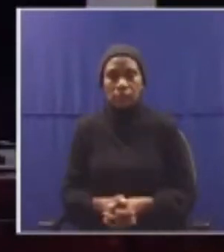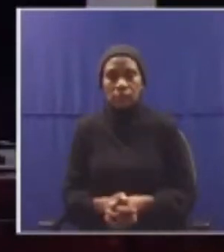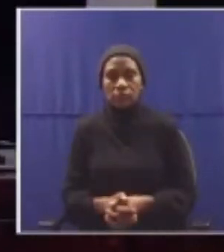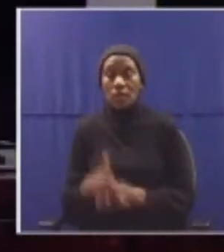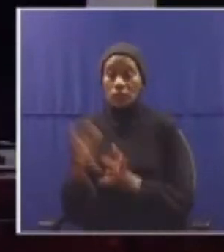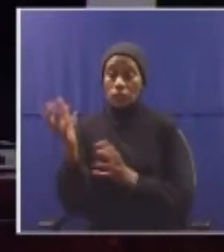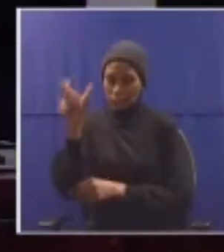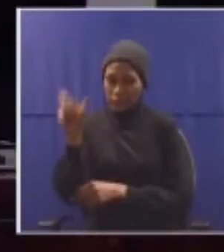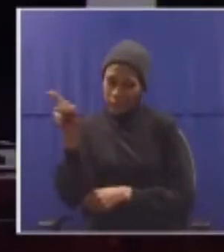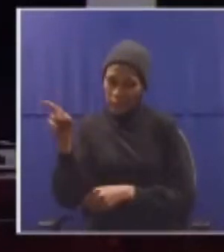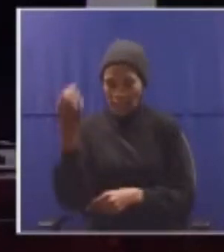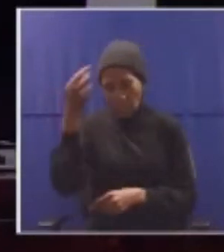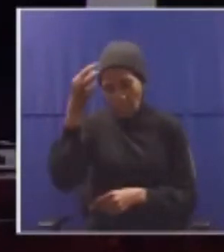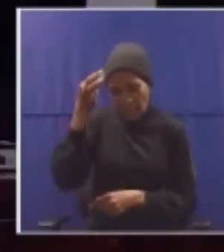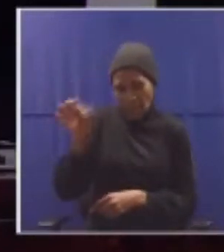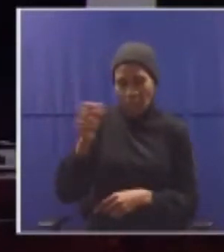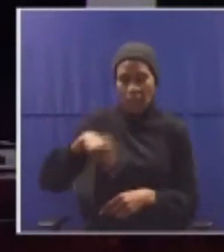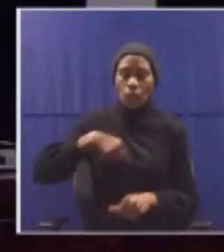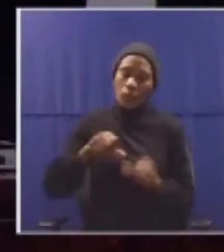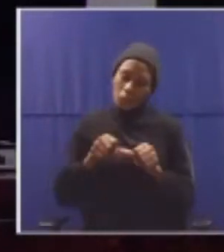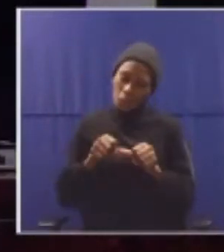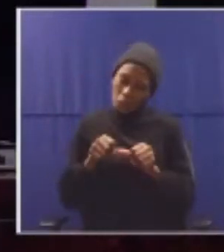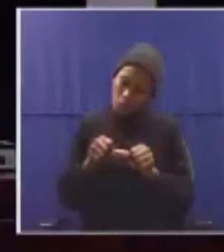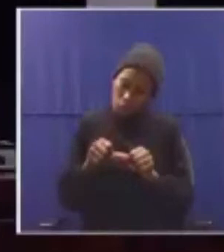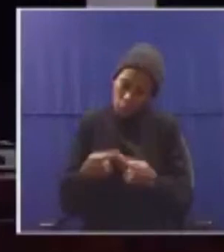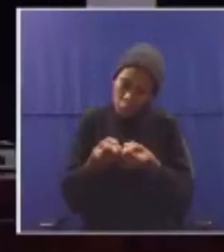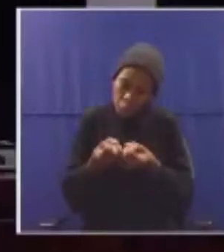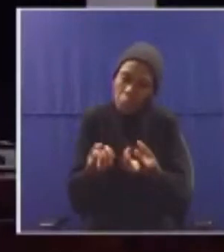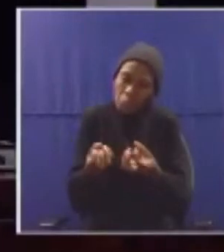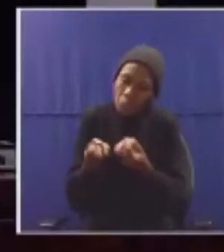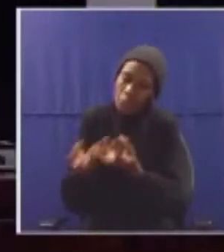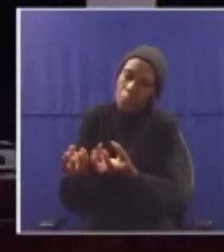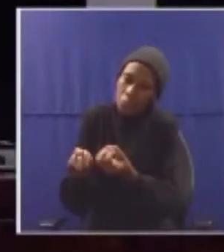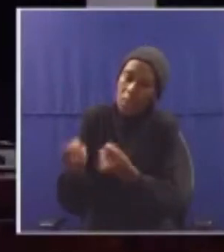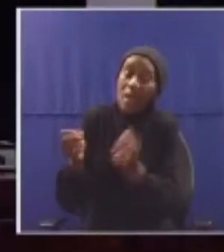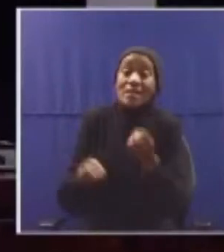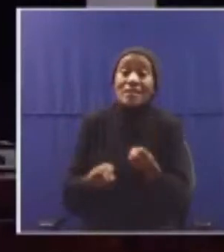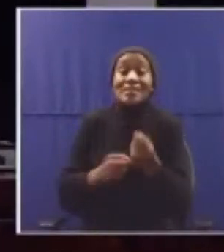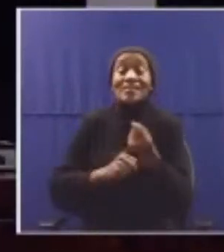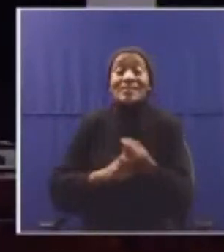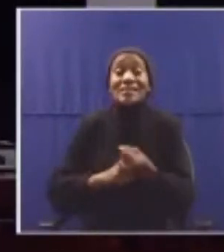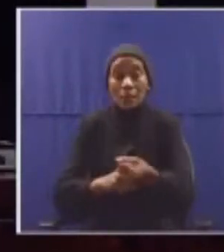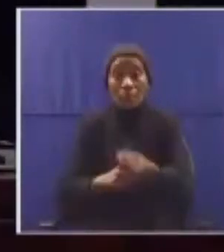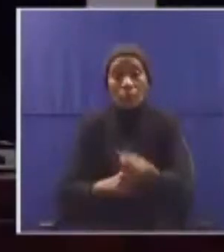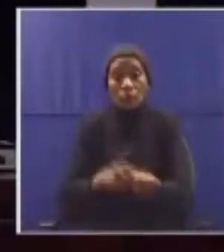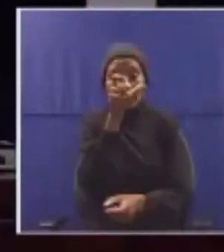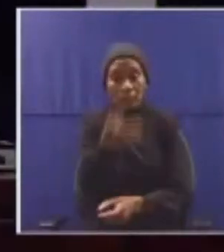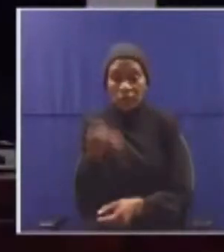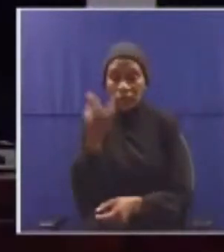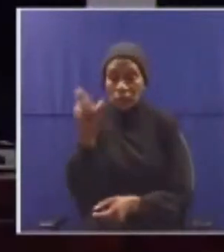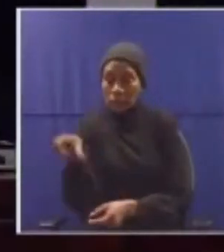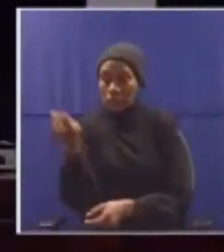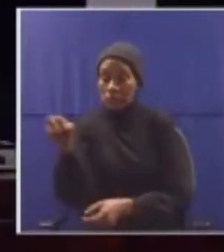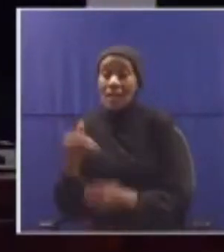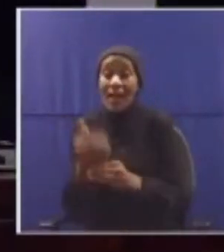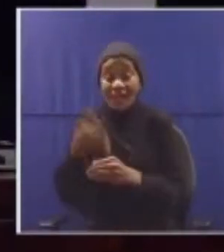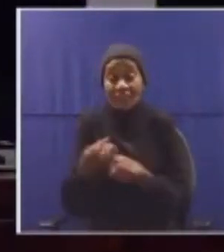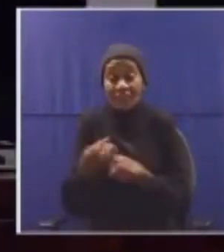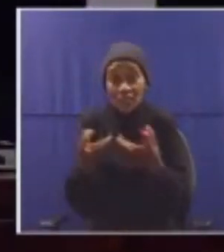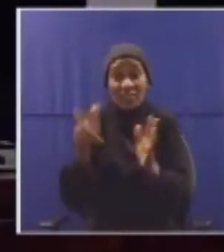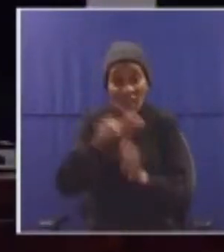Honorable Speaker, as the government, we continue to provide support to beneficiaries of land